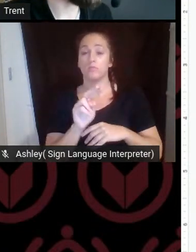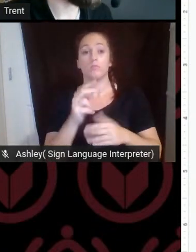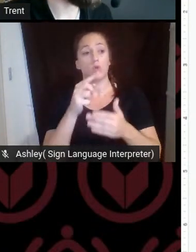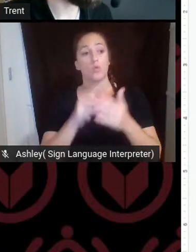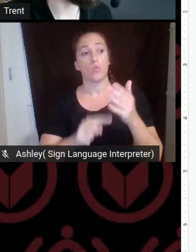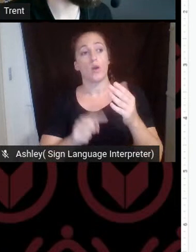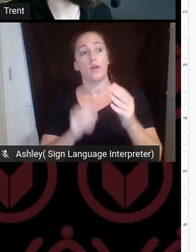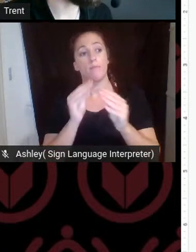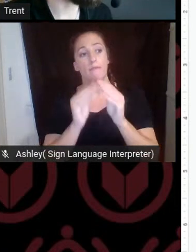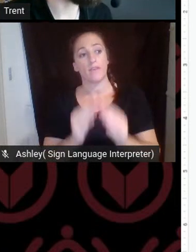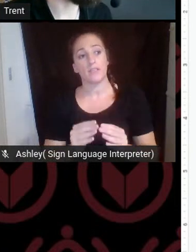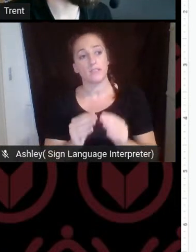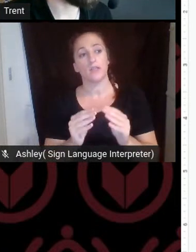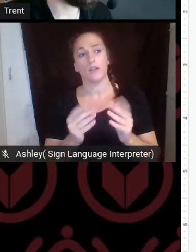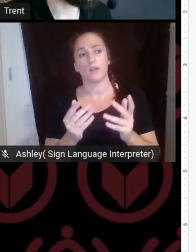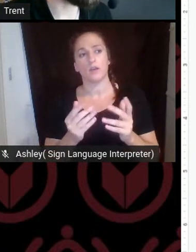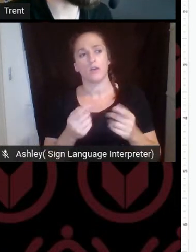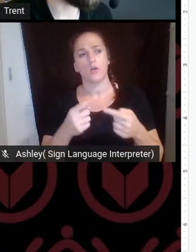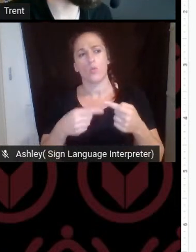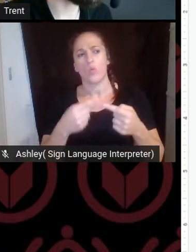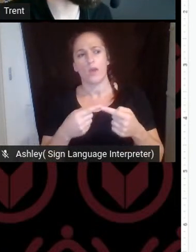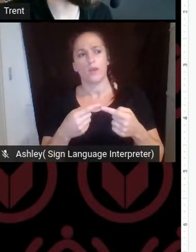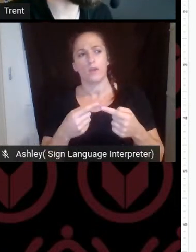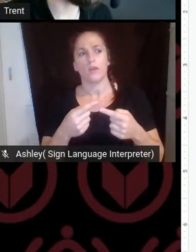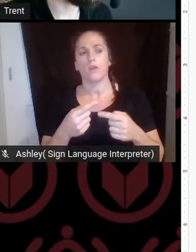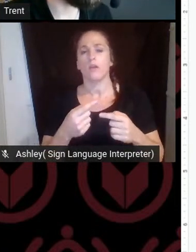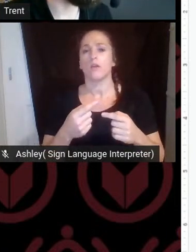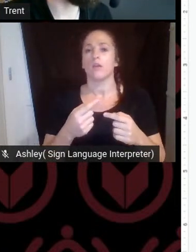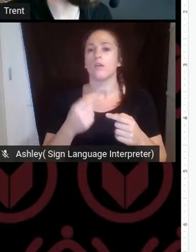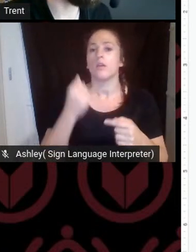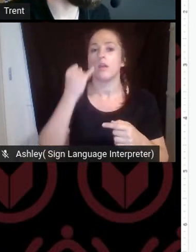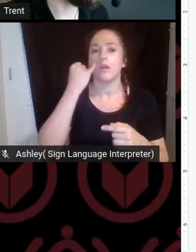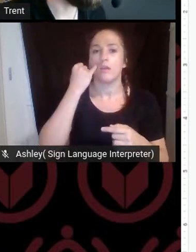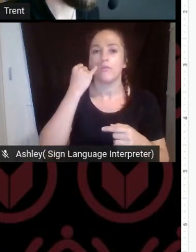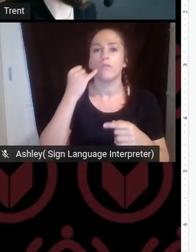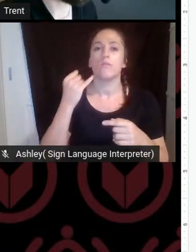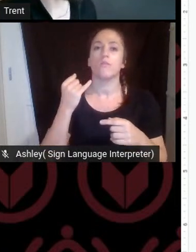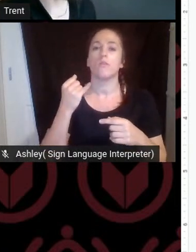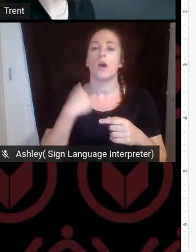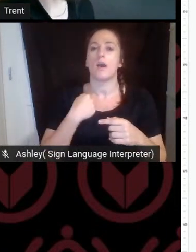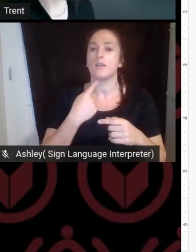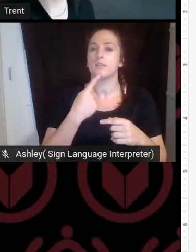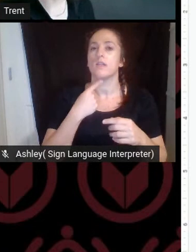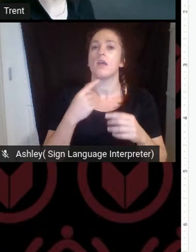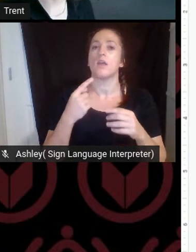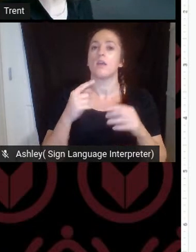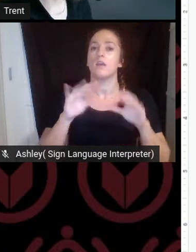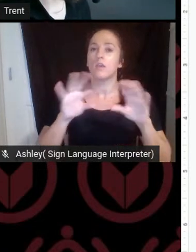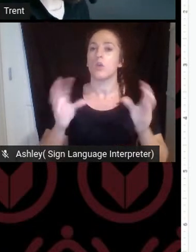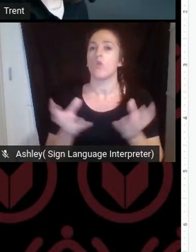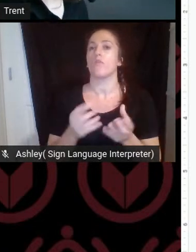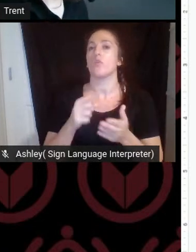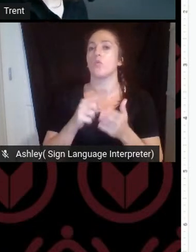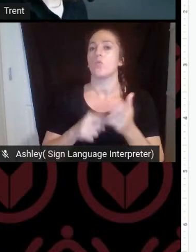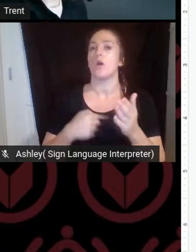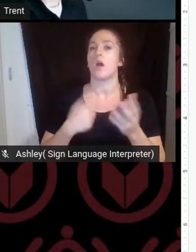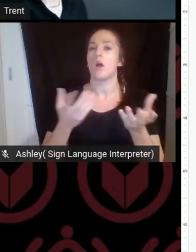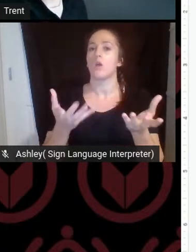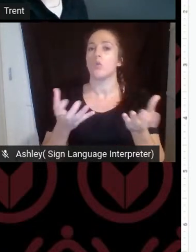if I say, here my standards, or if I say the overview, what do I want students